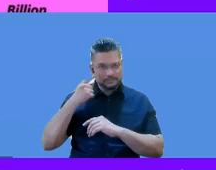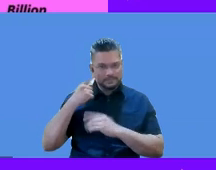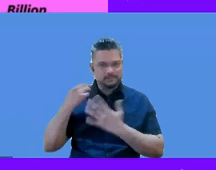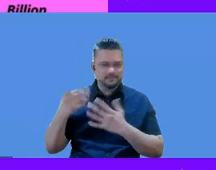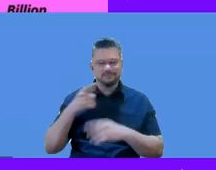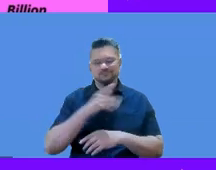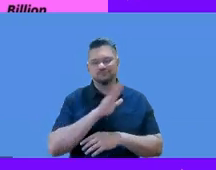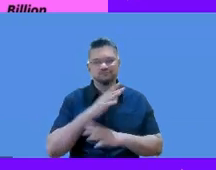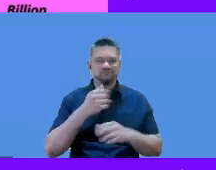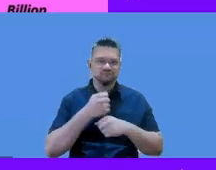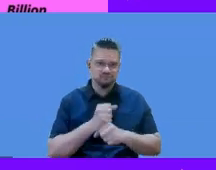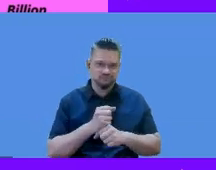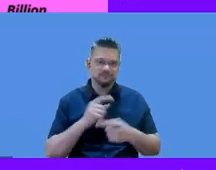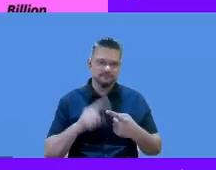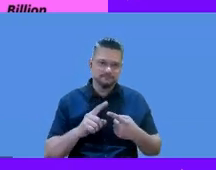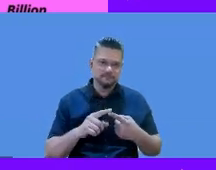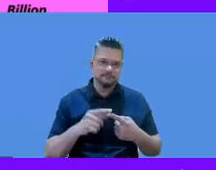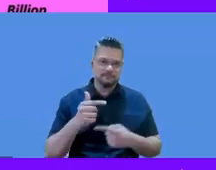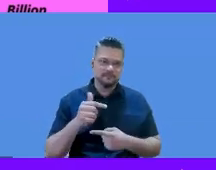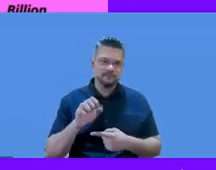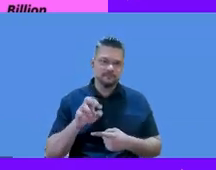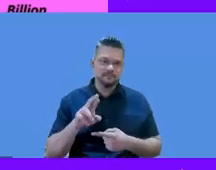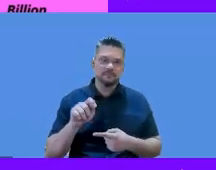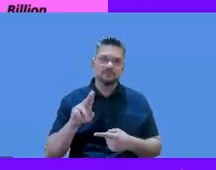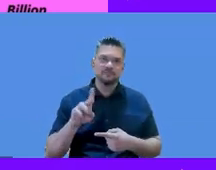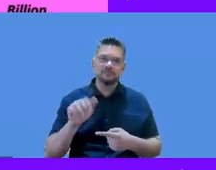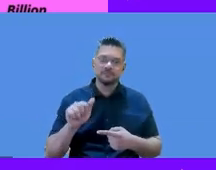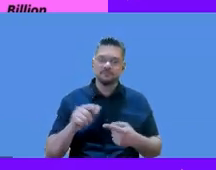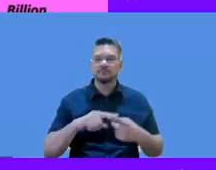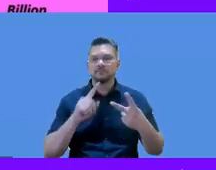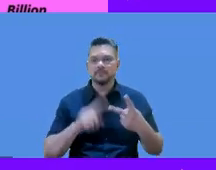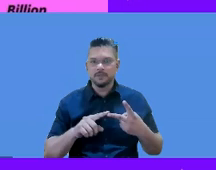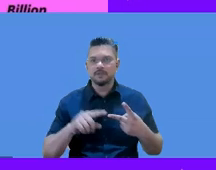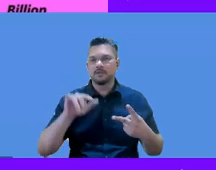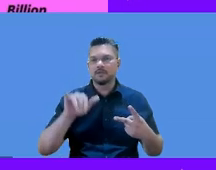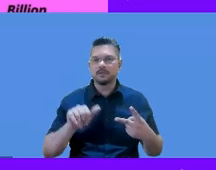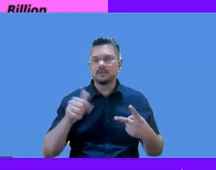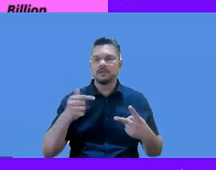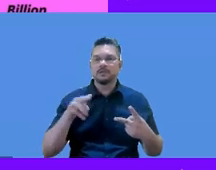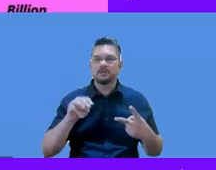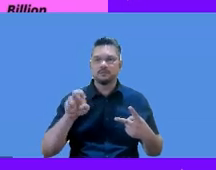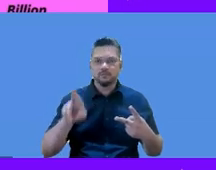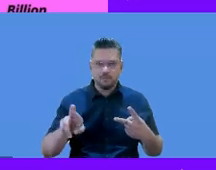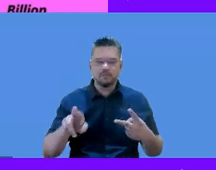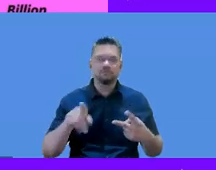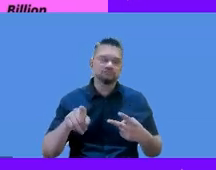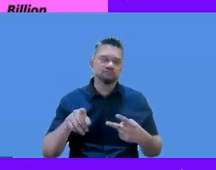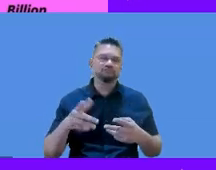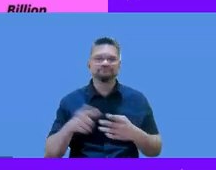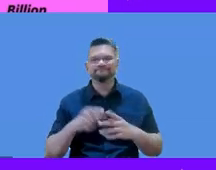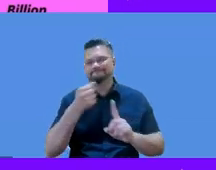Yakma, who is a National Gender Youth Advocate with UN Women, and I know she does absolutely amazing